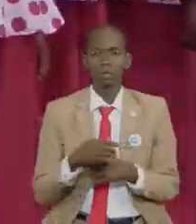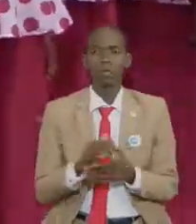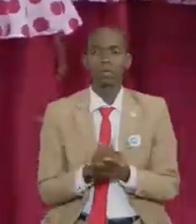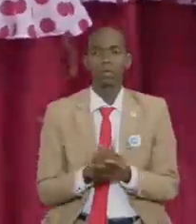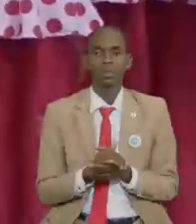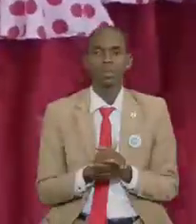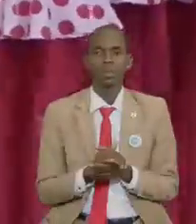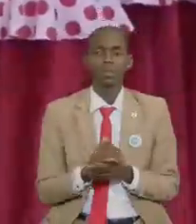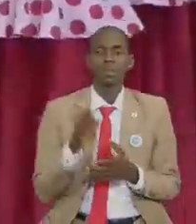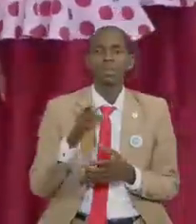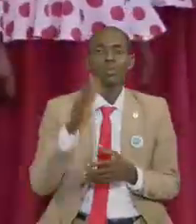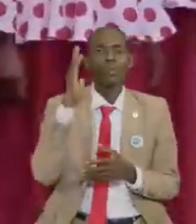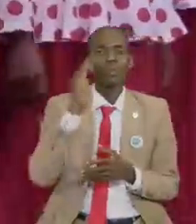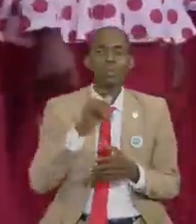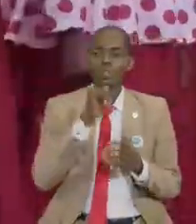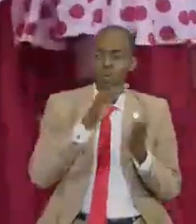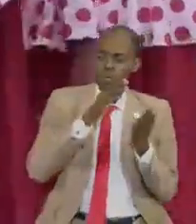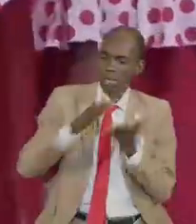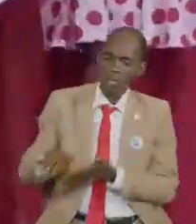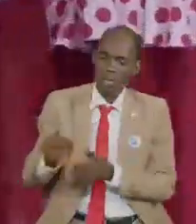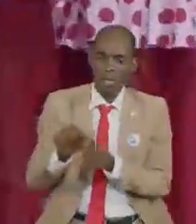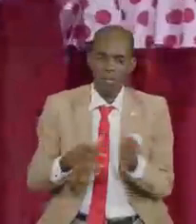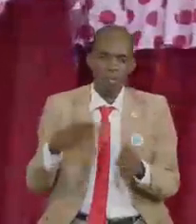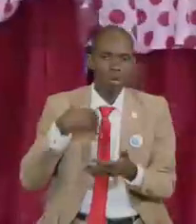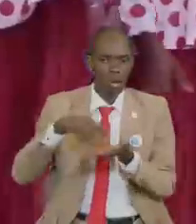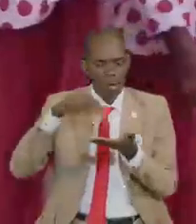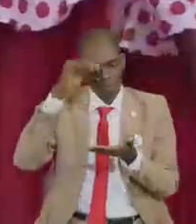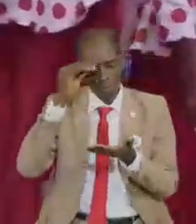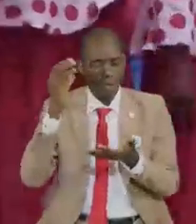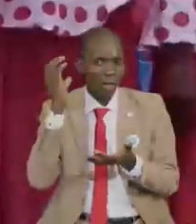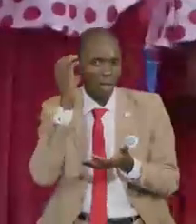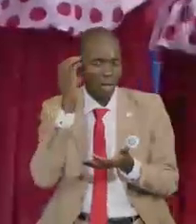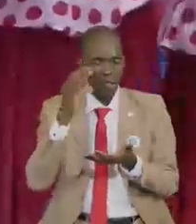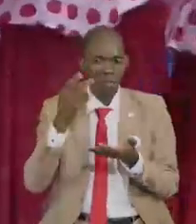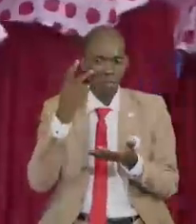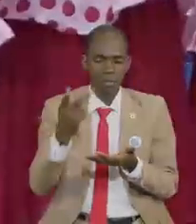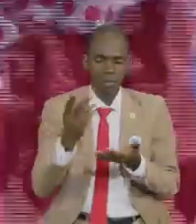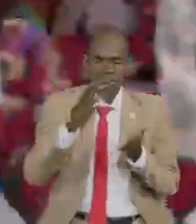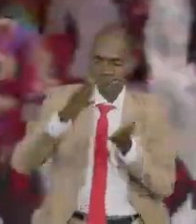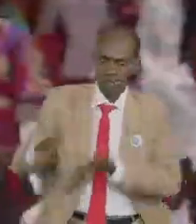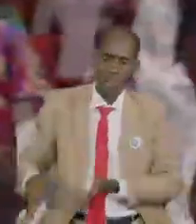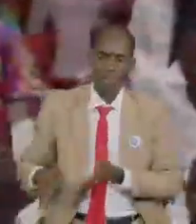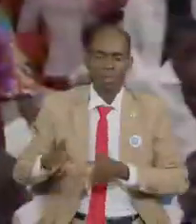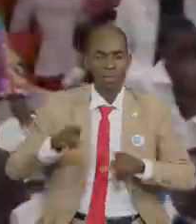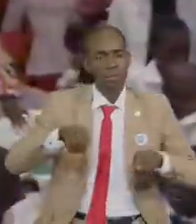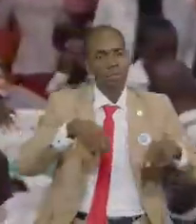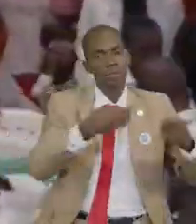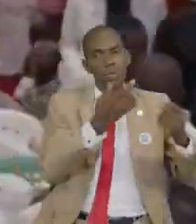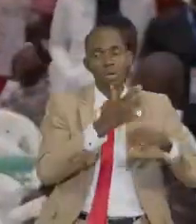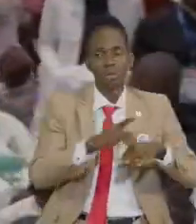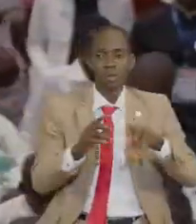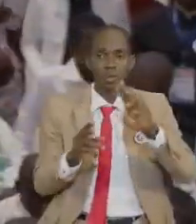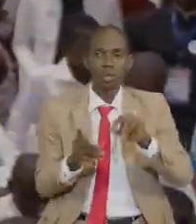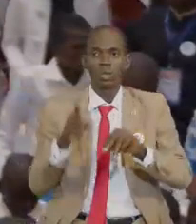you will not leave everything you've heard, everything you've learned behind. You go with the